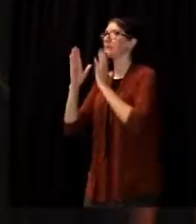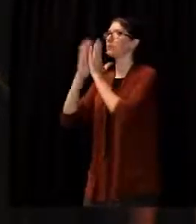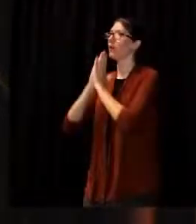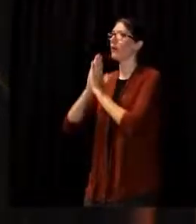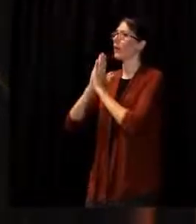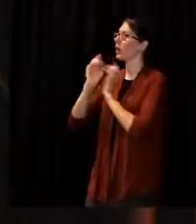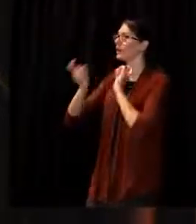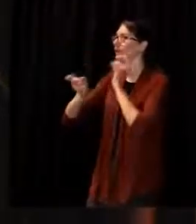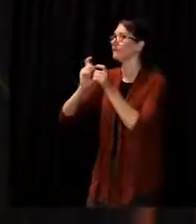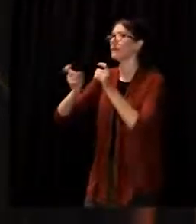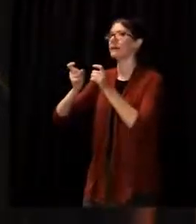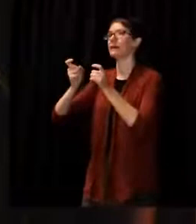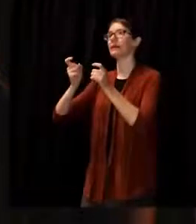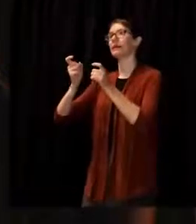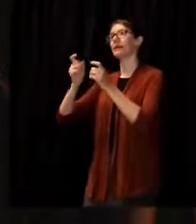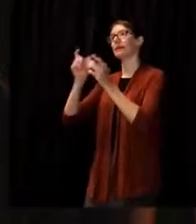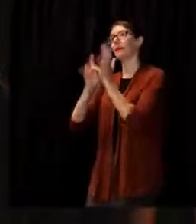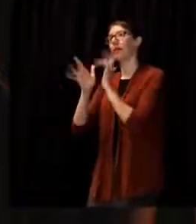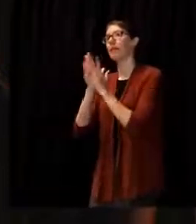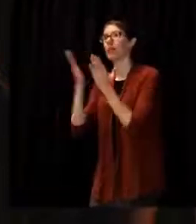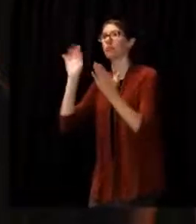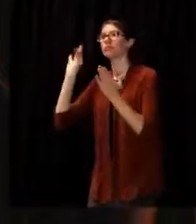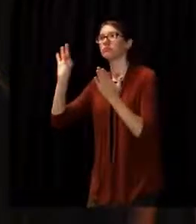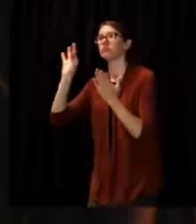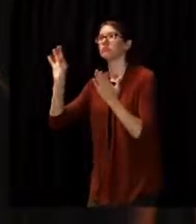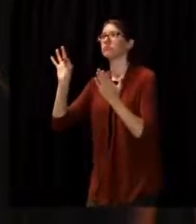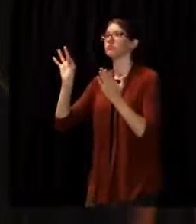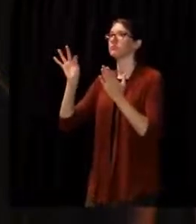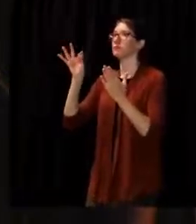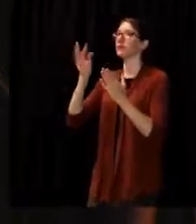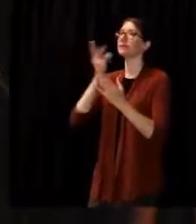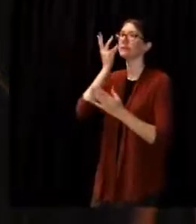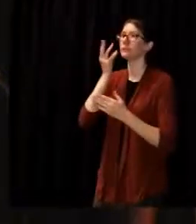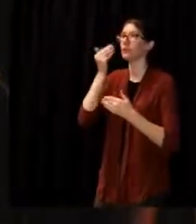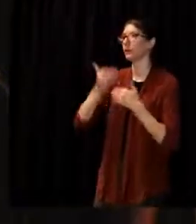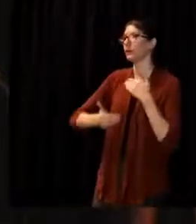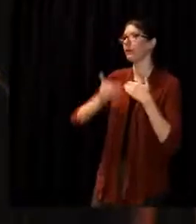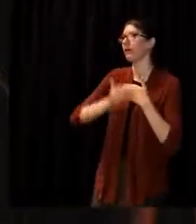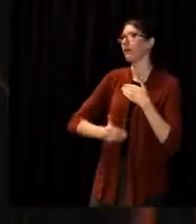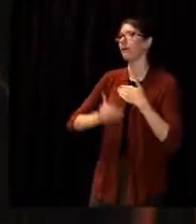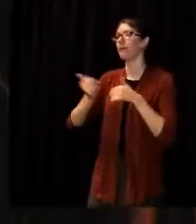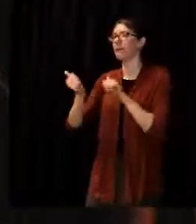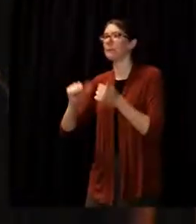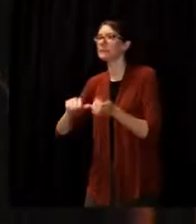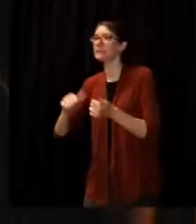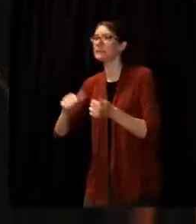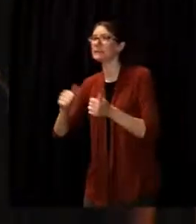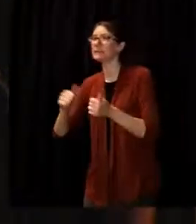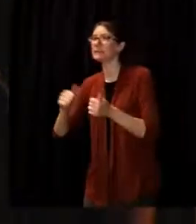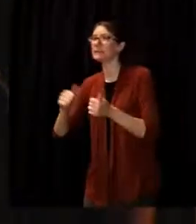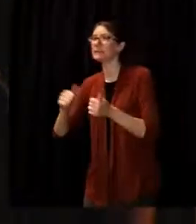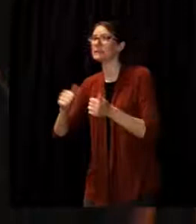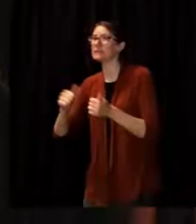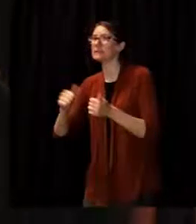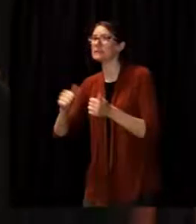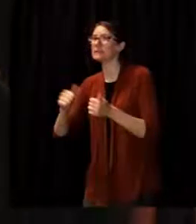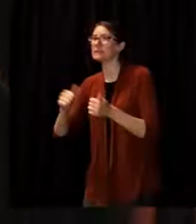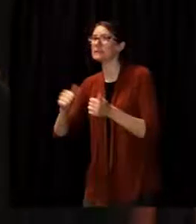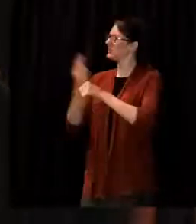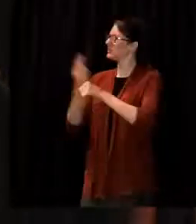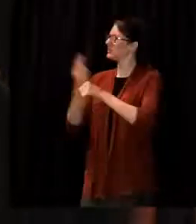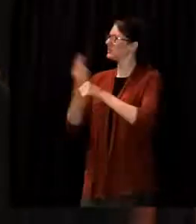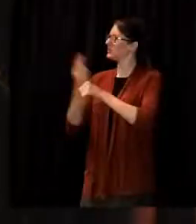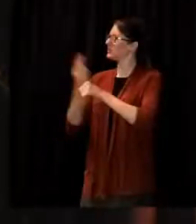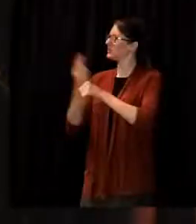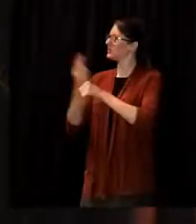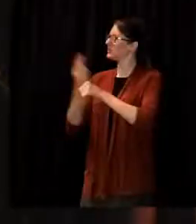word, communion, baptism. And we looked at our facility and we said, we want to optimize this facility to be